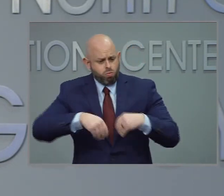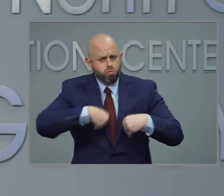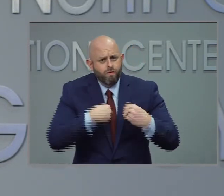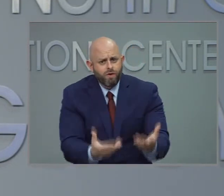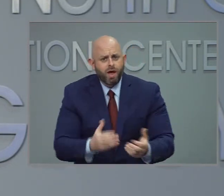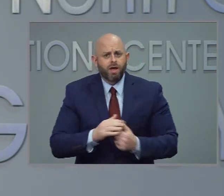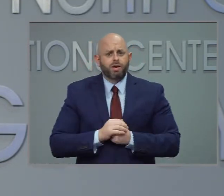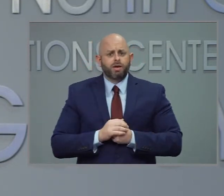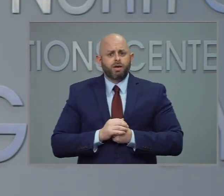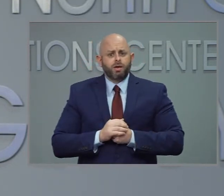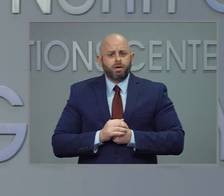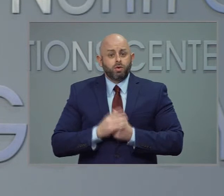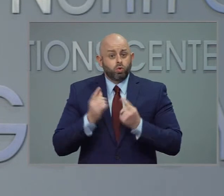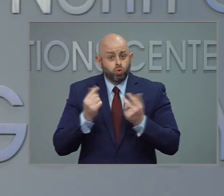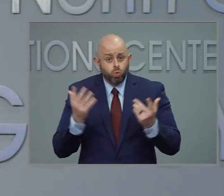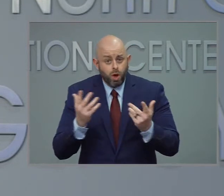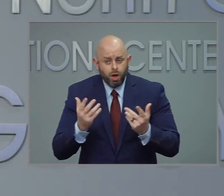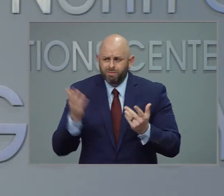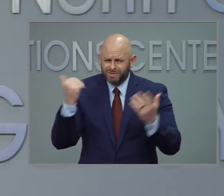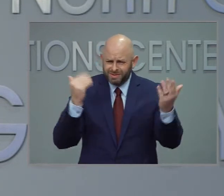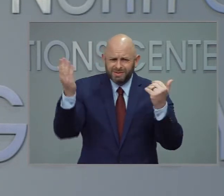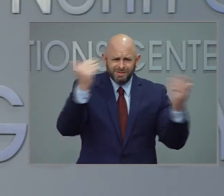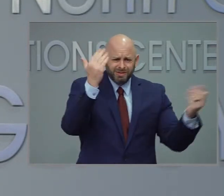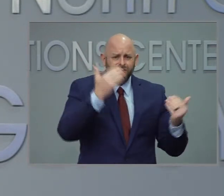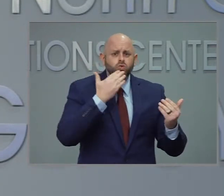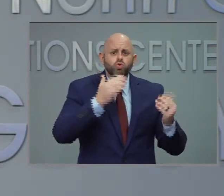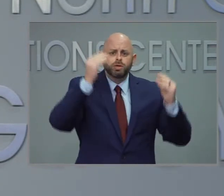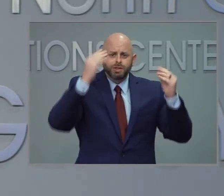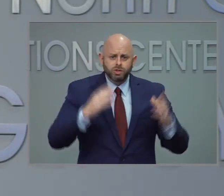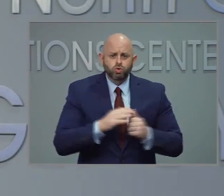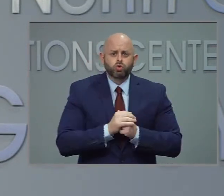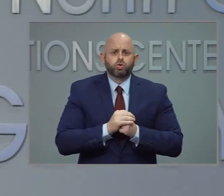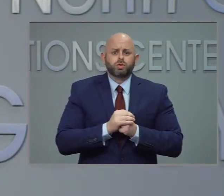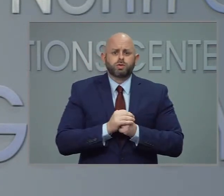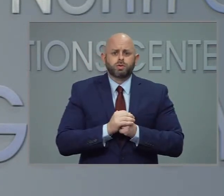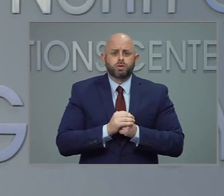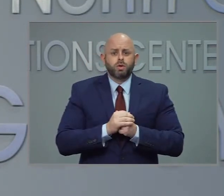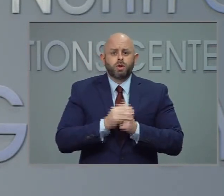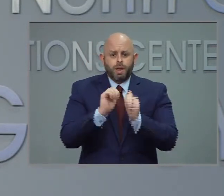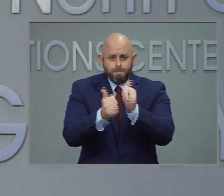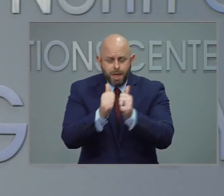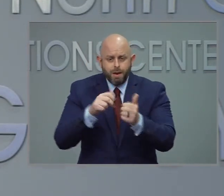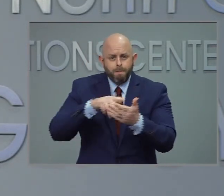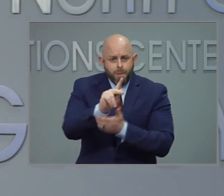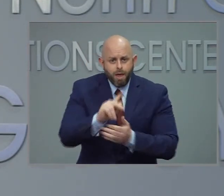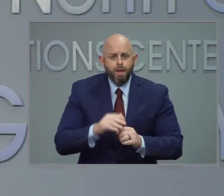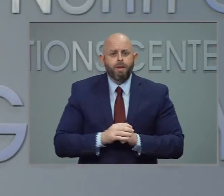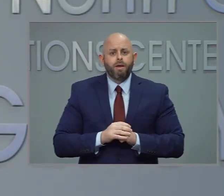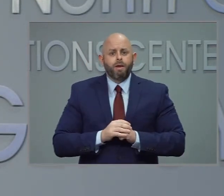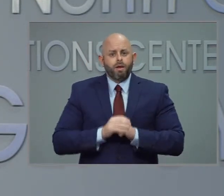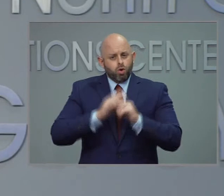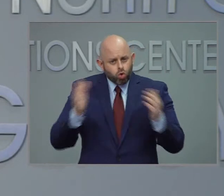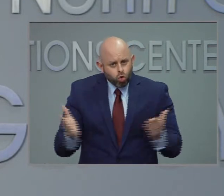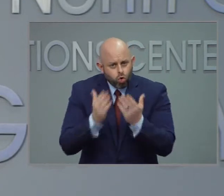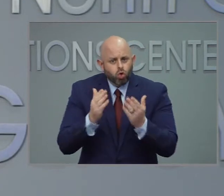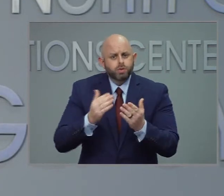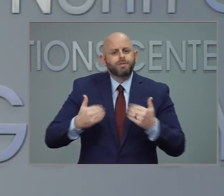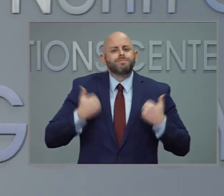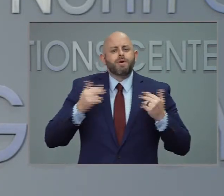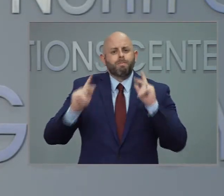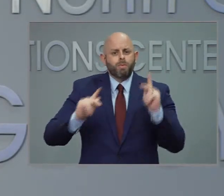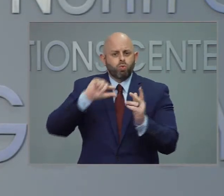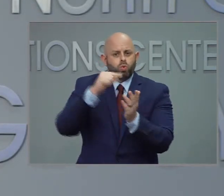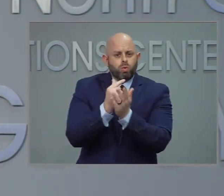and keep good teachers with competitive pay, and recruit young people to make teaching a career. Make sure students